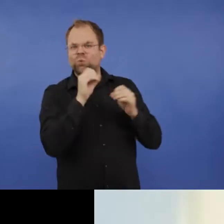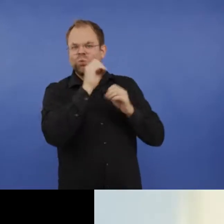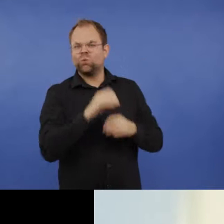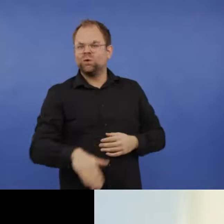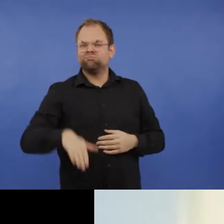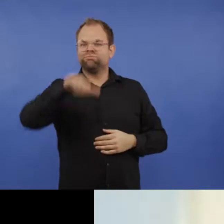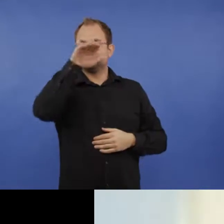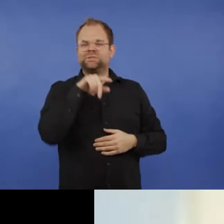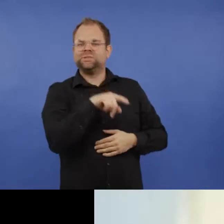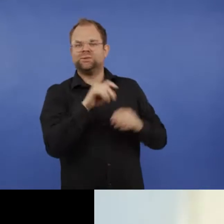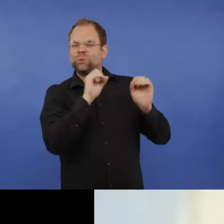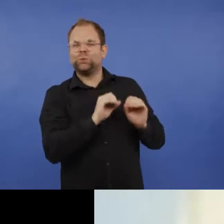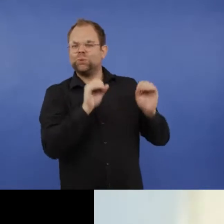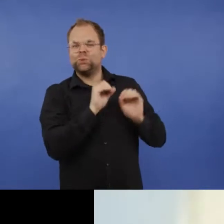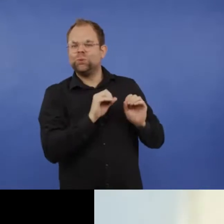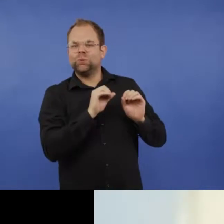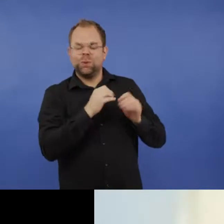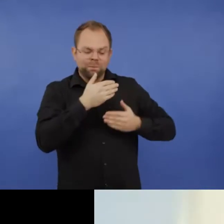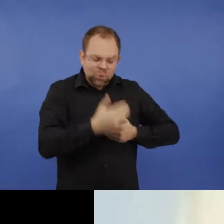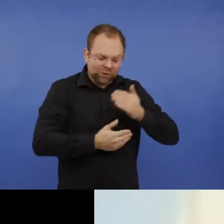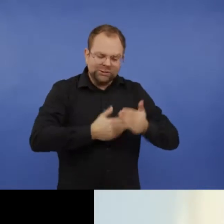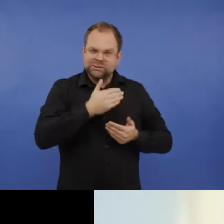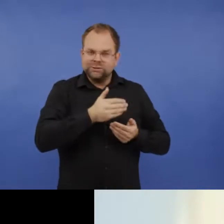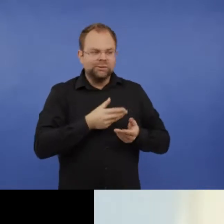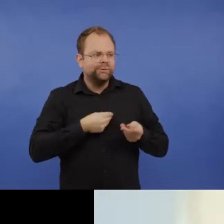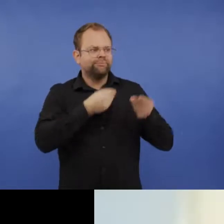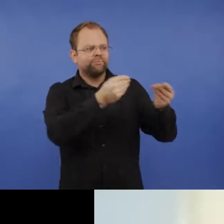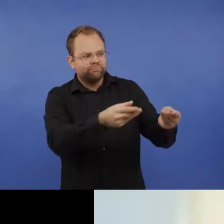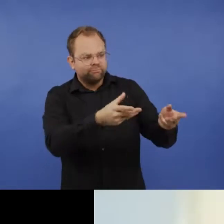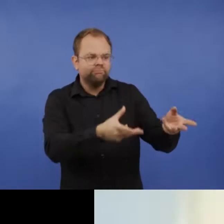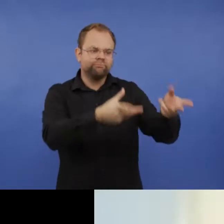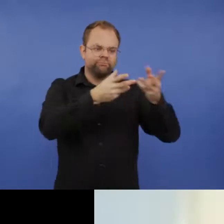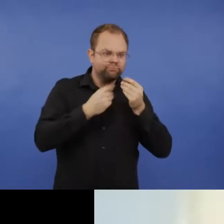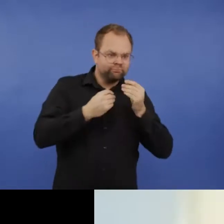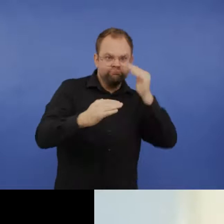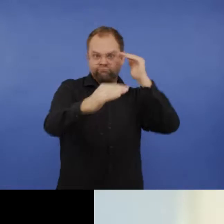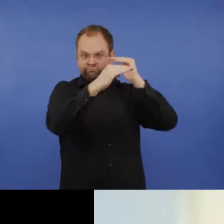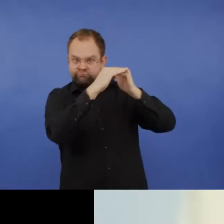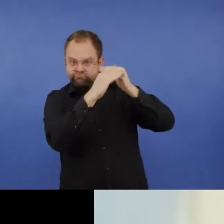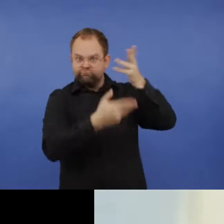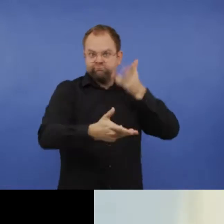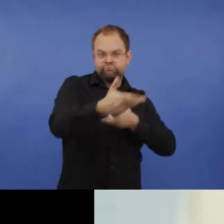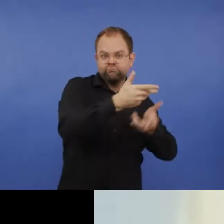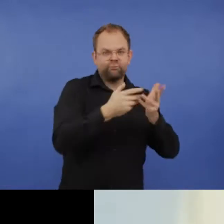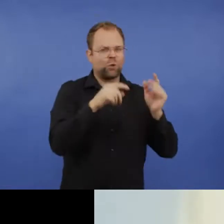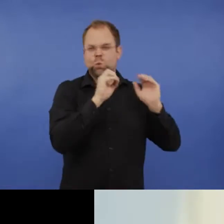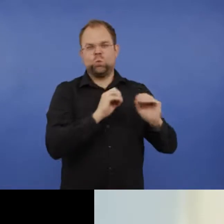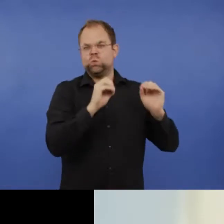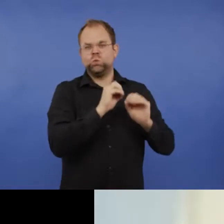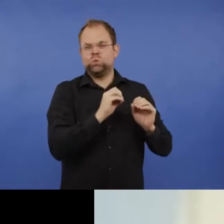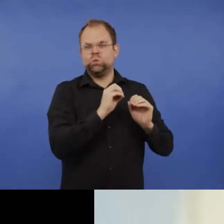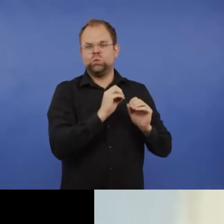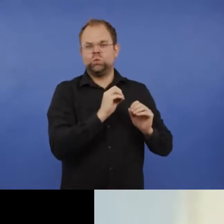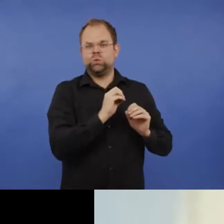Our experience is that you can't just focus on saying we're going to build capacity to be able to engage in a